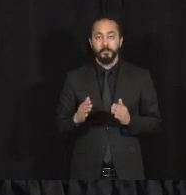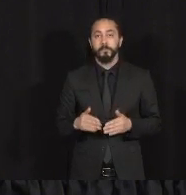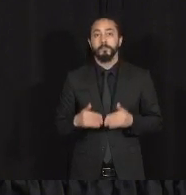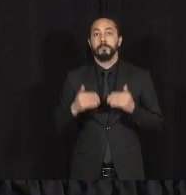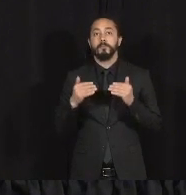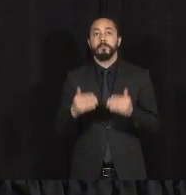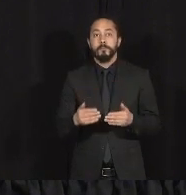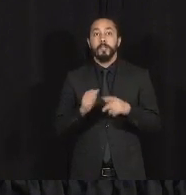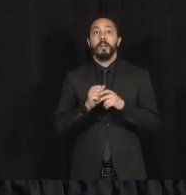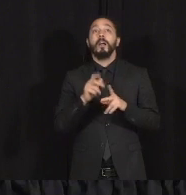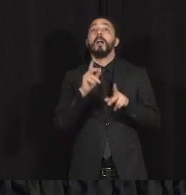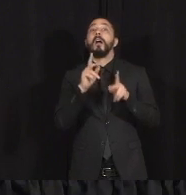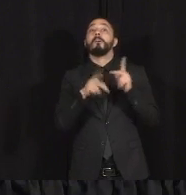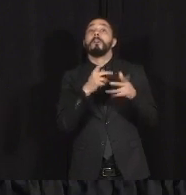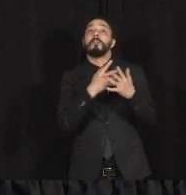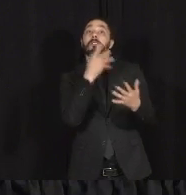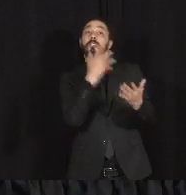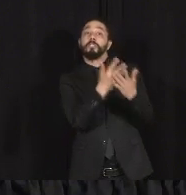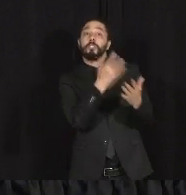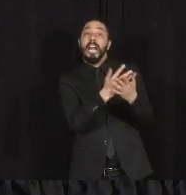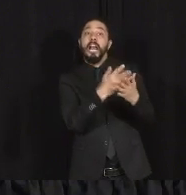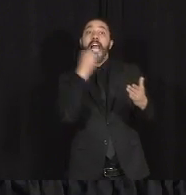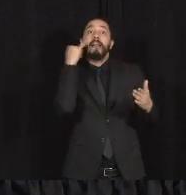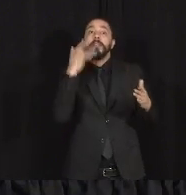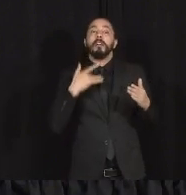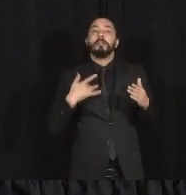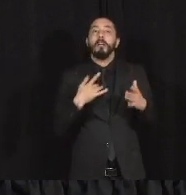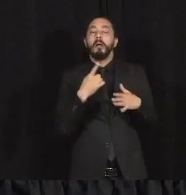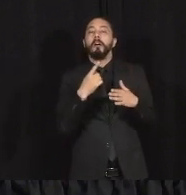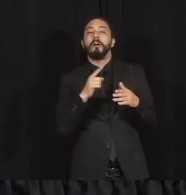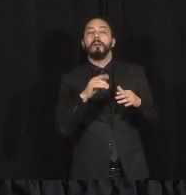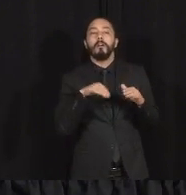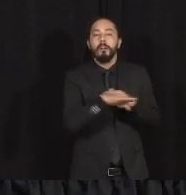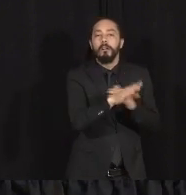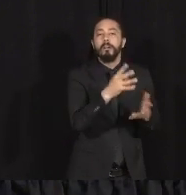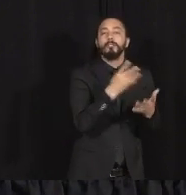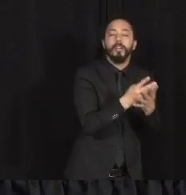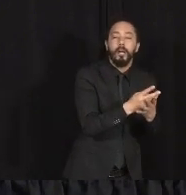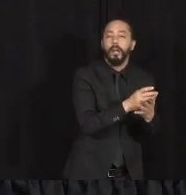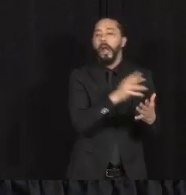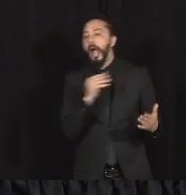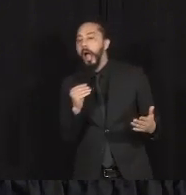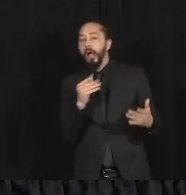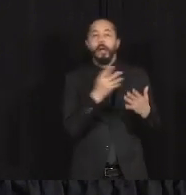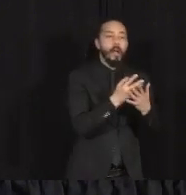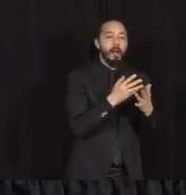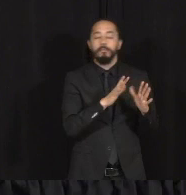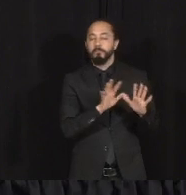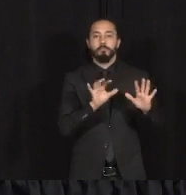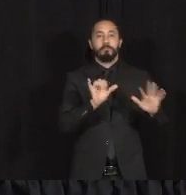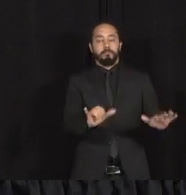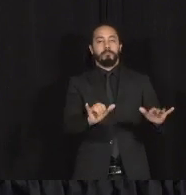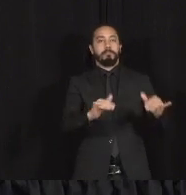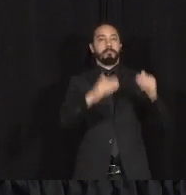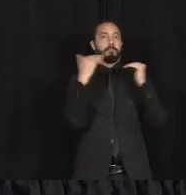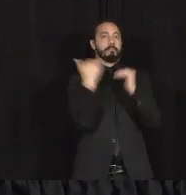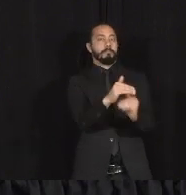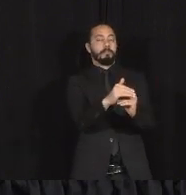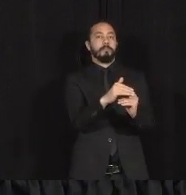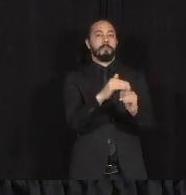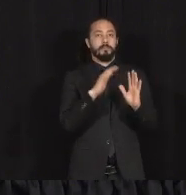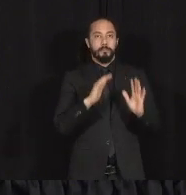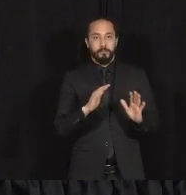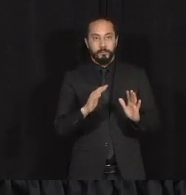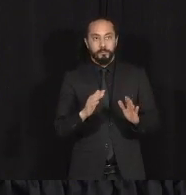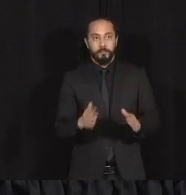facilities, and prohibiting large gatherings of over 250. By March the 16th, people were being told